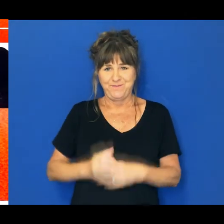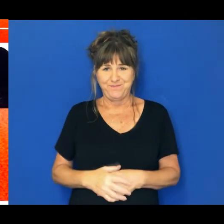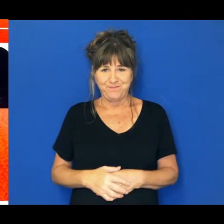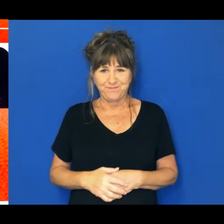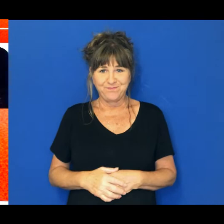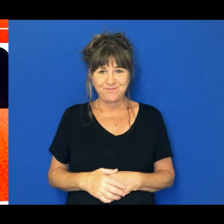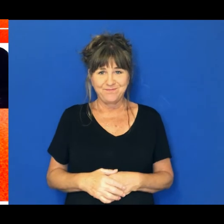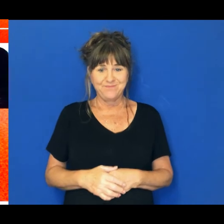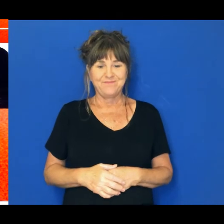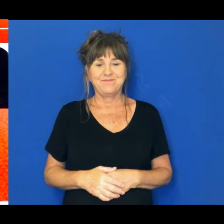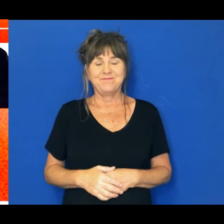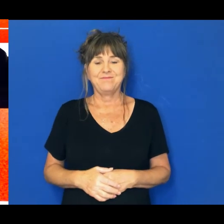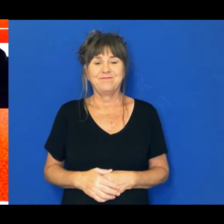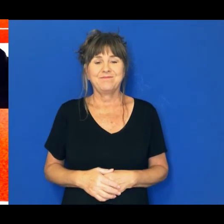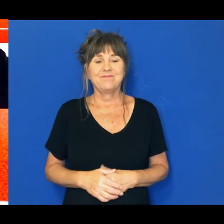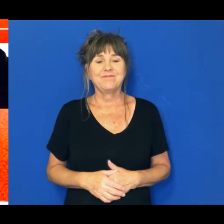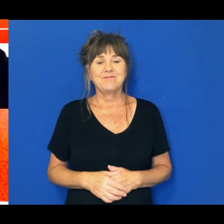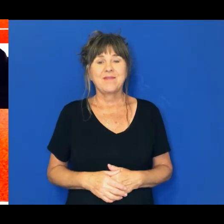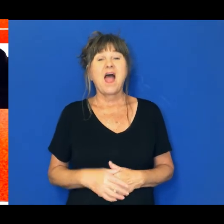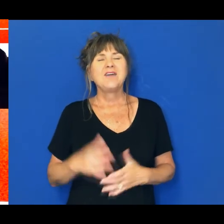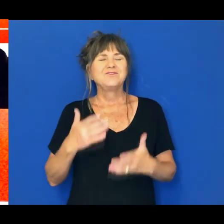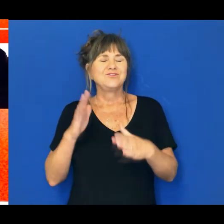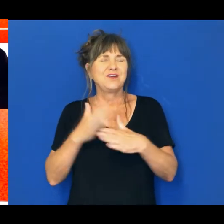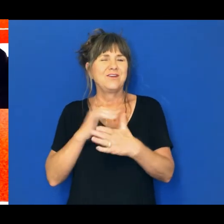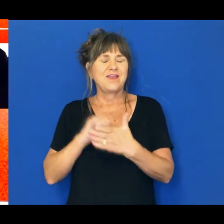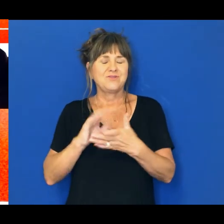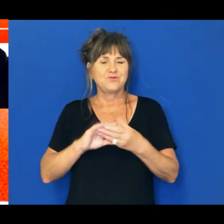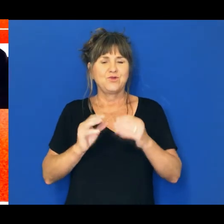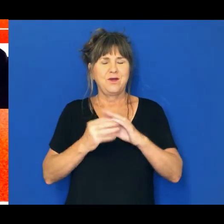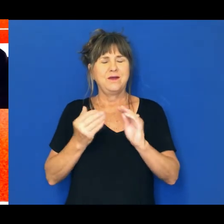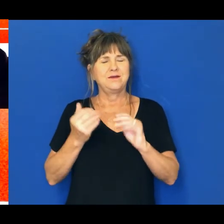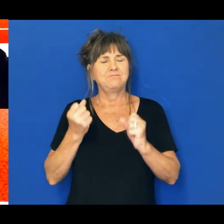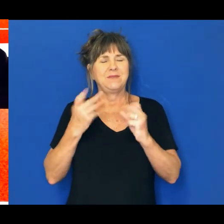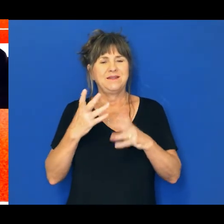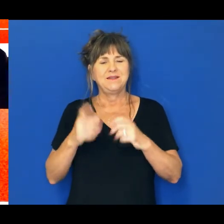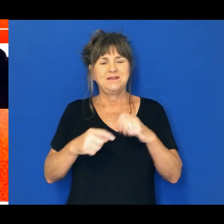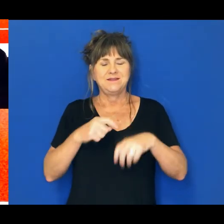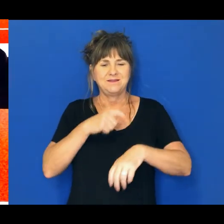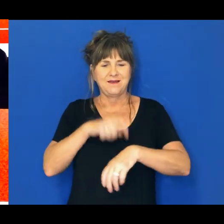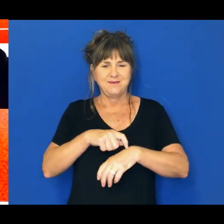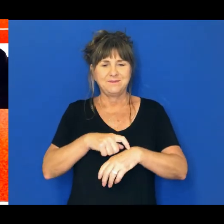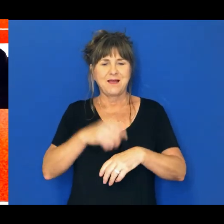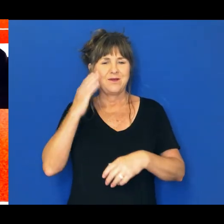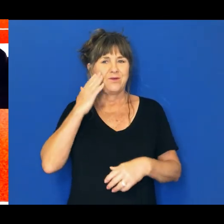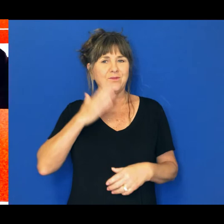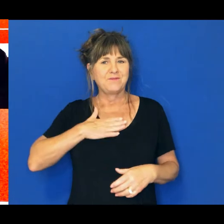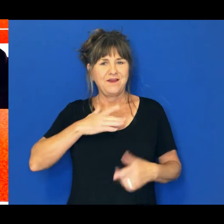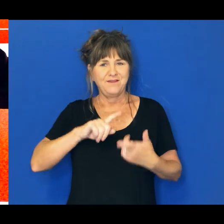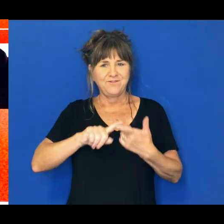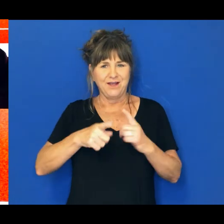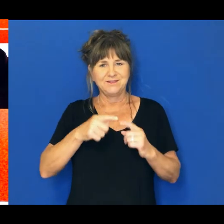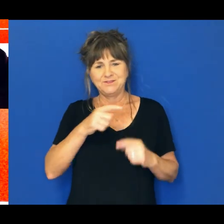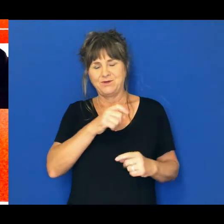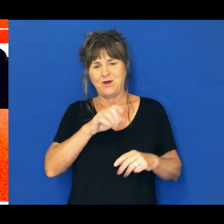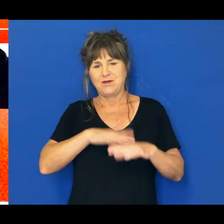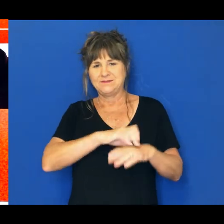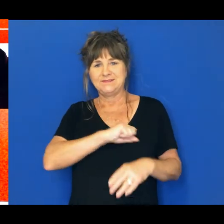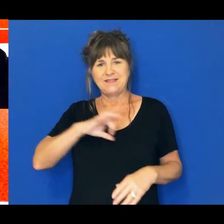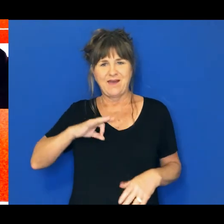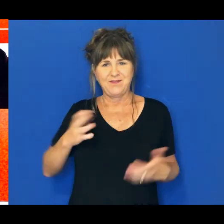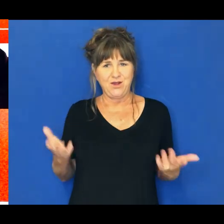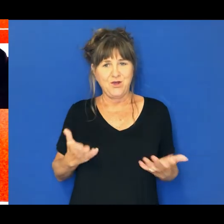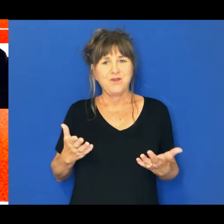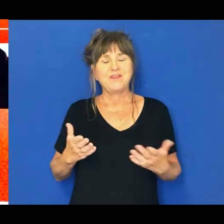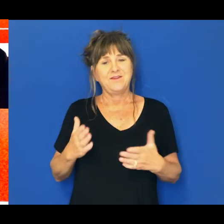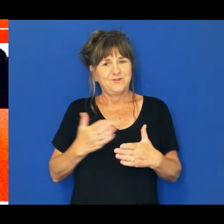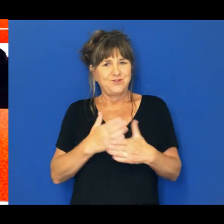Rock Church, I've told this story over and over and over again about the faithfulness of God. I know my friends who are on the staff with me, they've told this story to